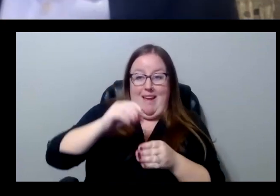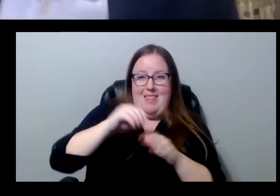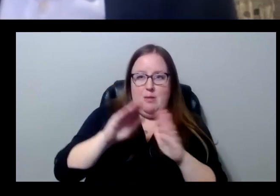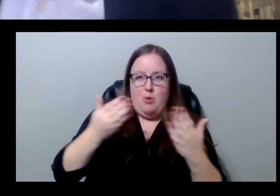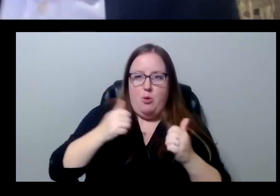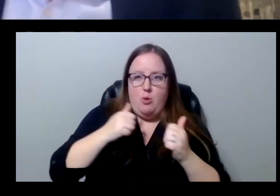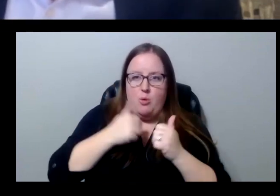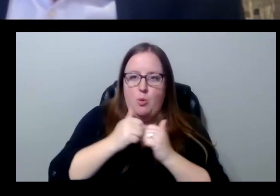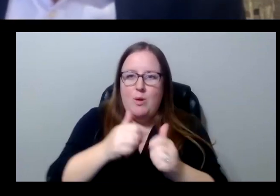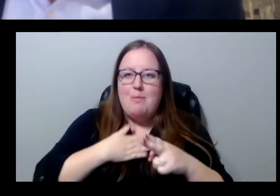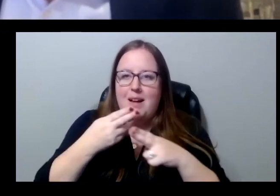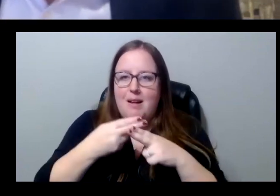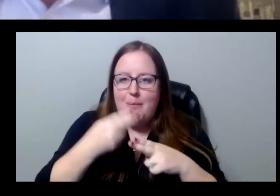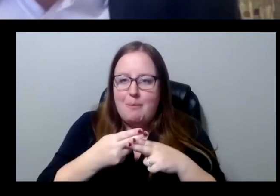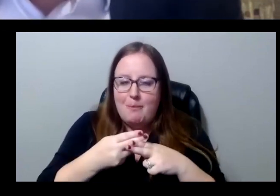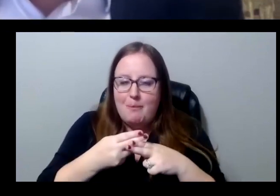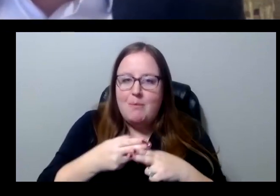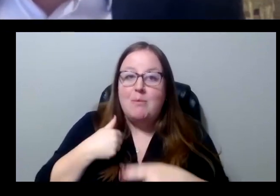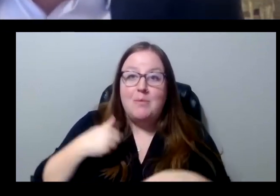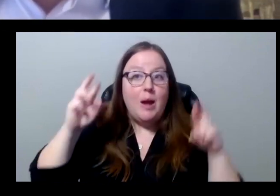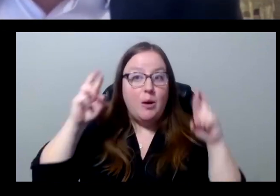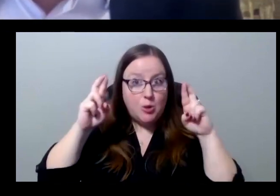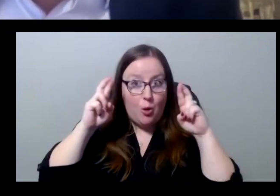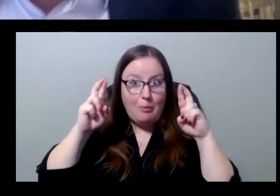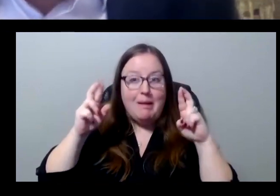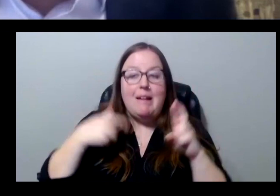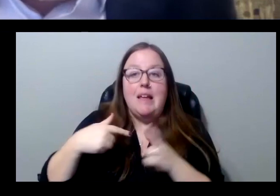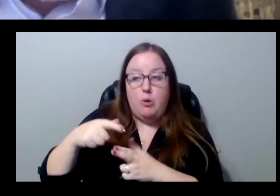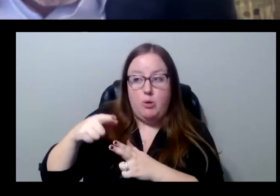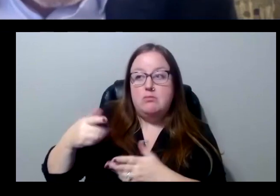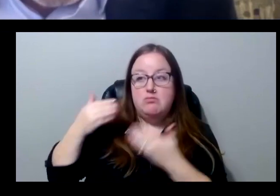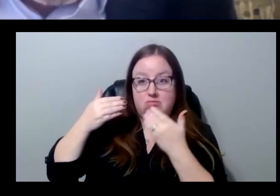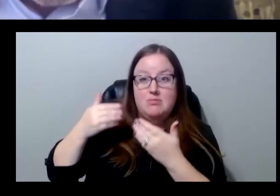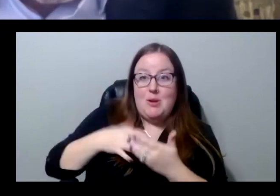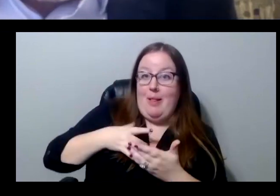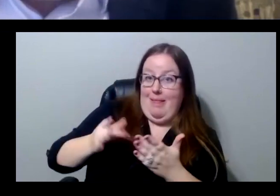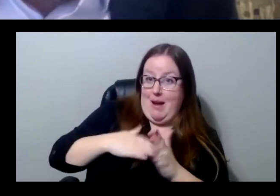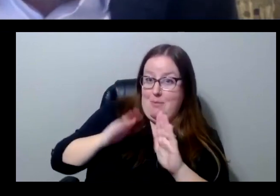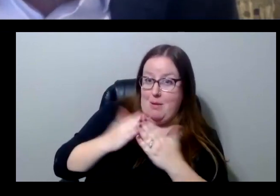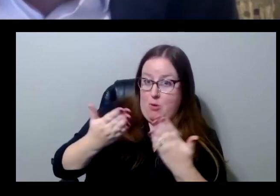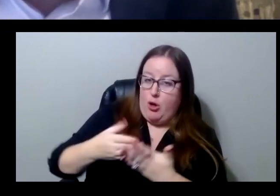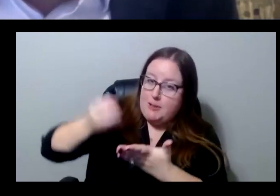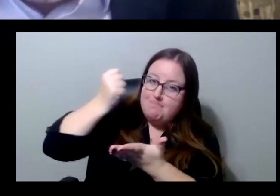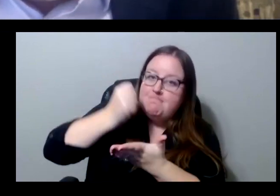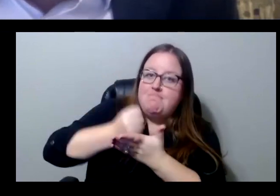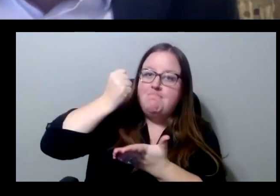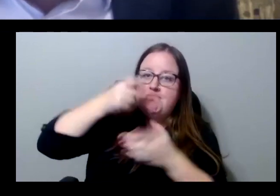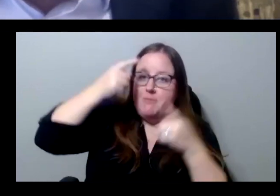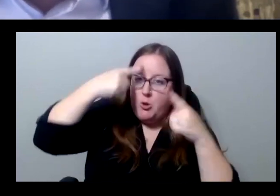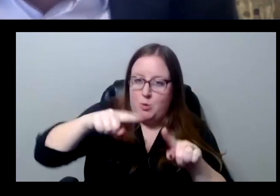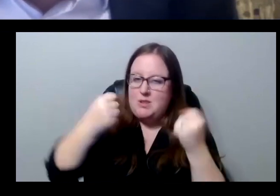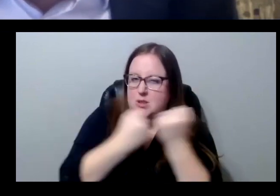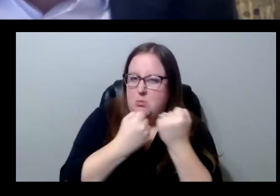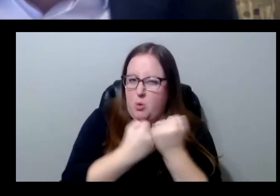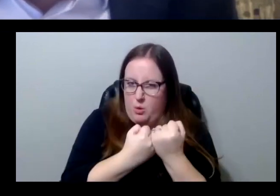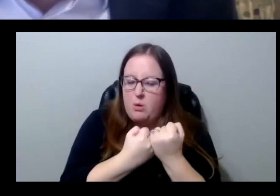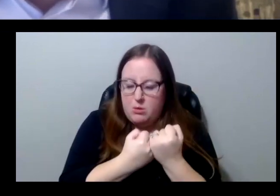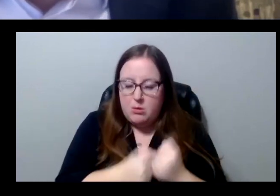are deceptive. And I don't mean that in a negative way, because you do set this kind of